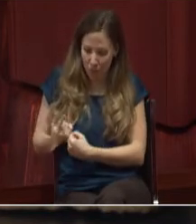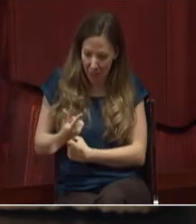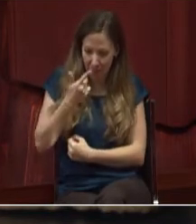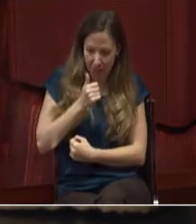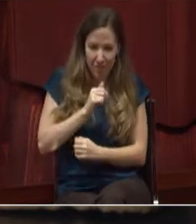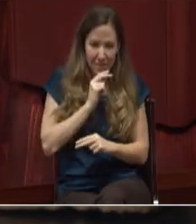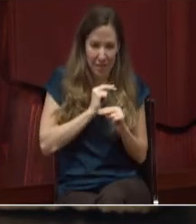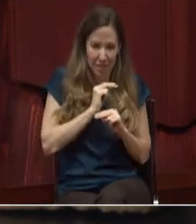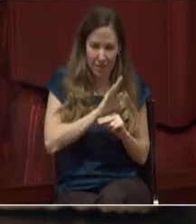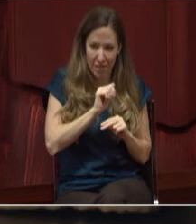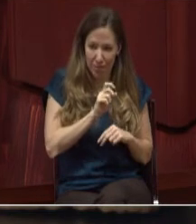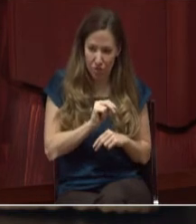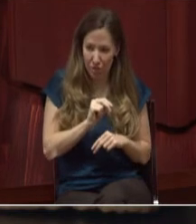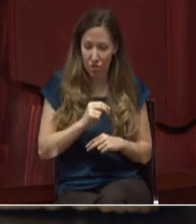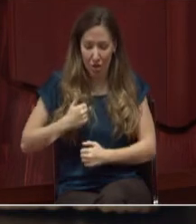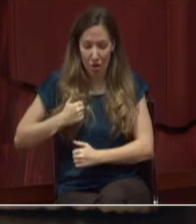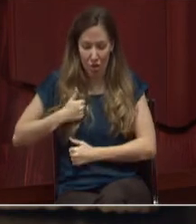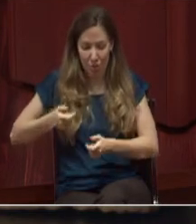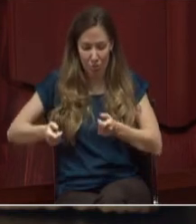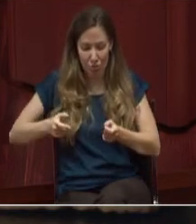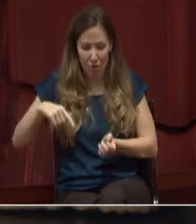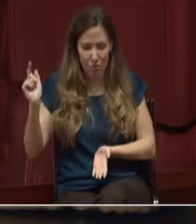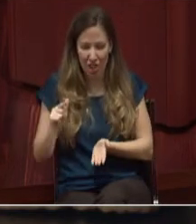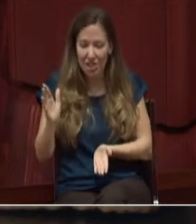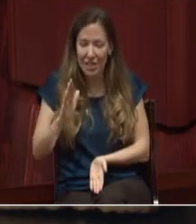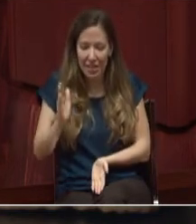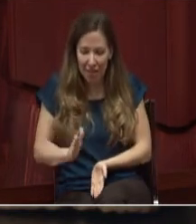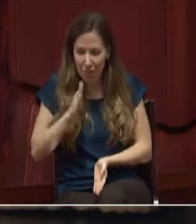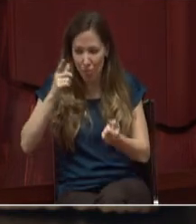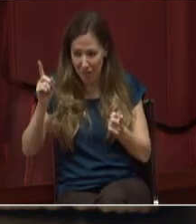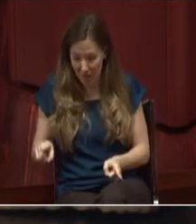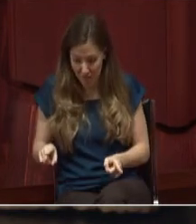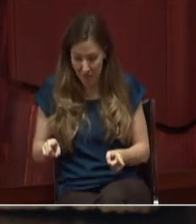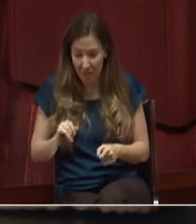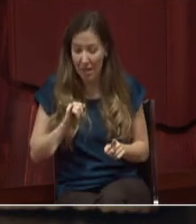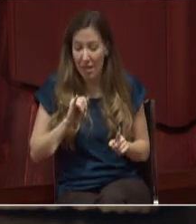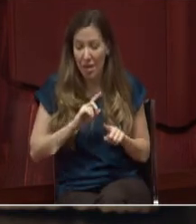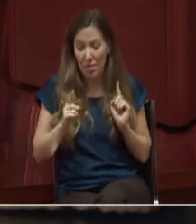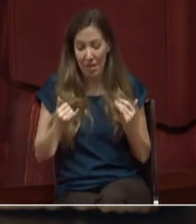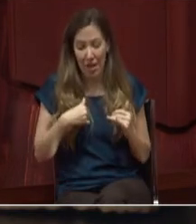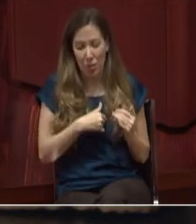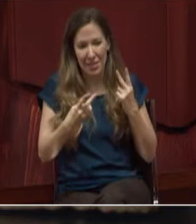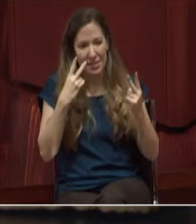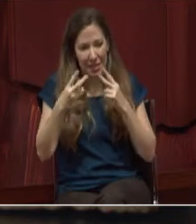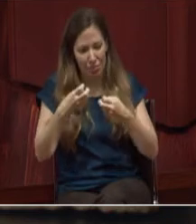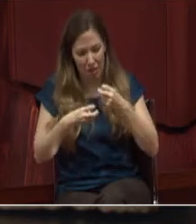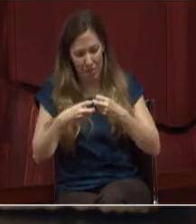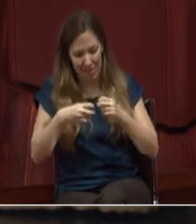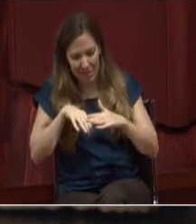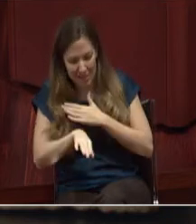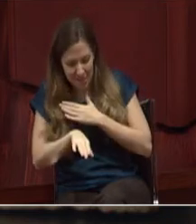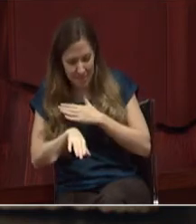reduction agreements never would have happened had they not happened. We've seen now the problems in getting into wars and getting out of wars, so